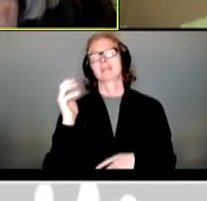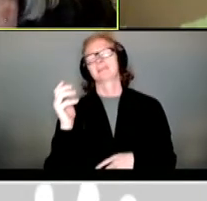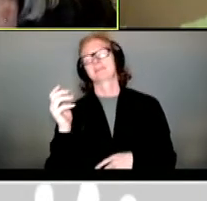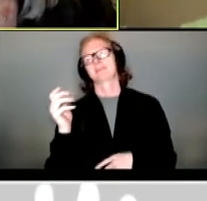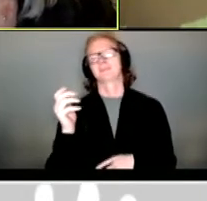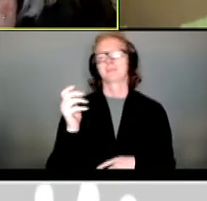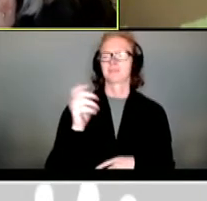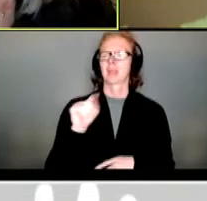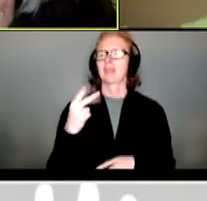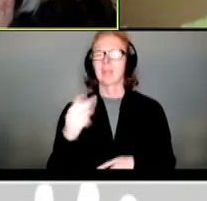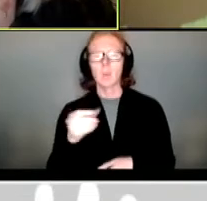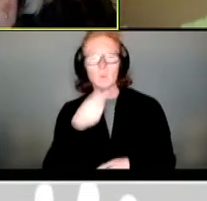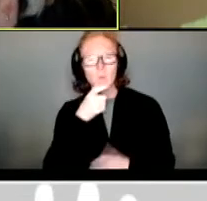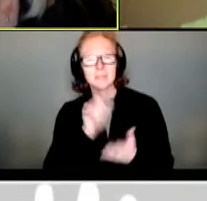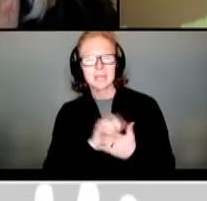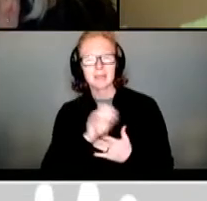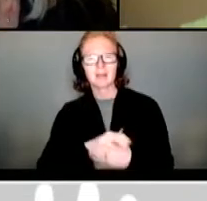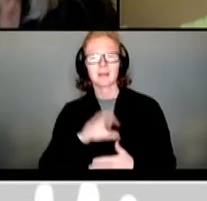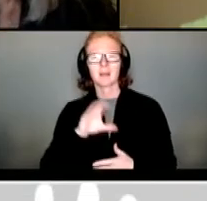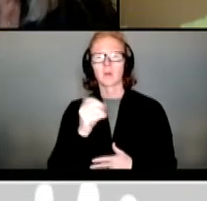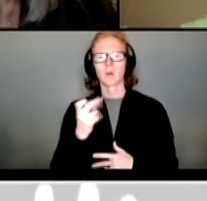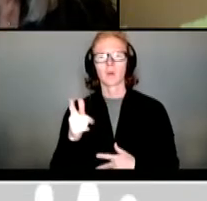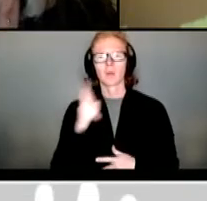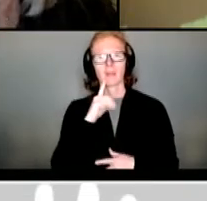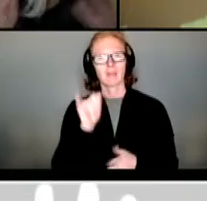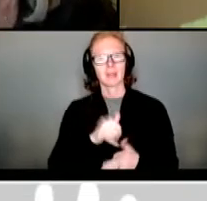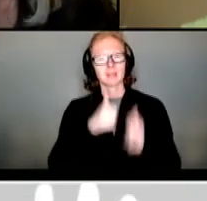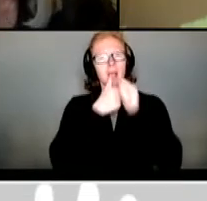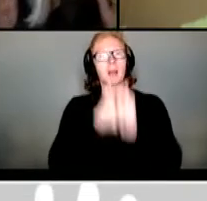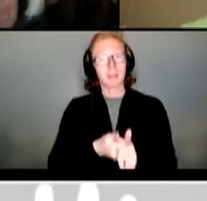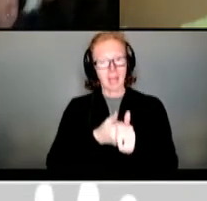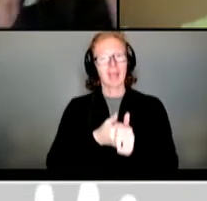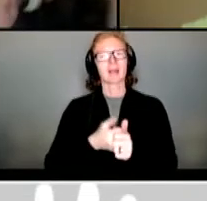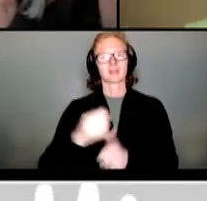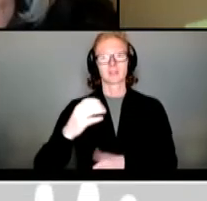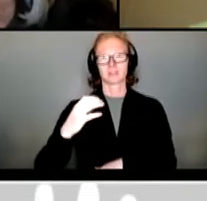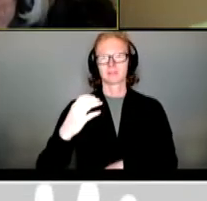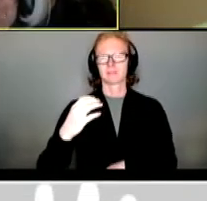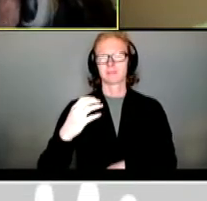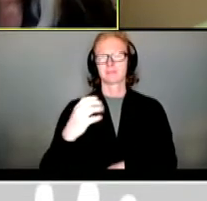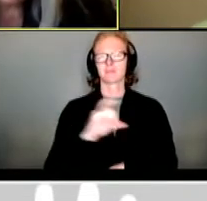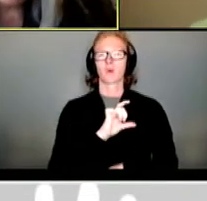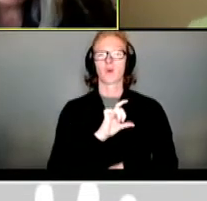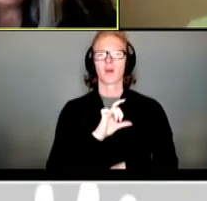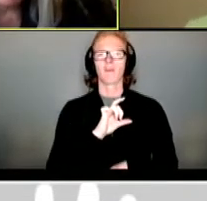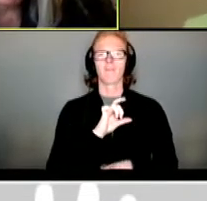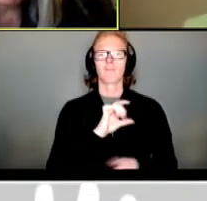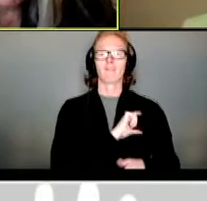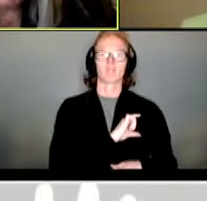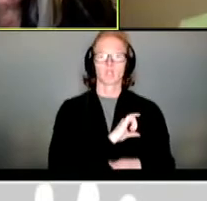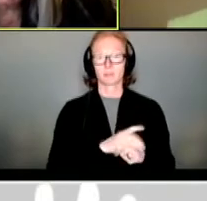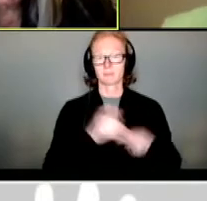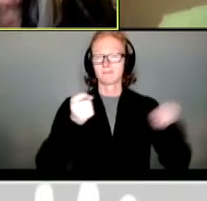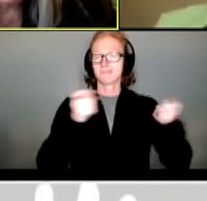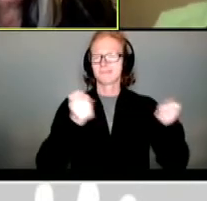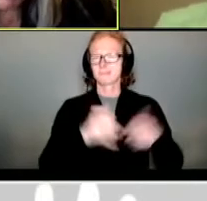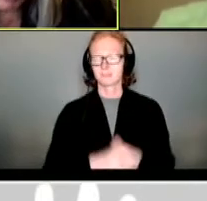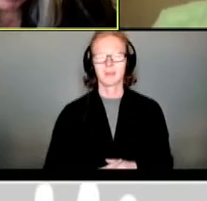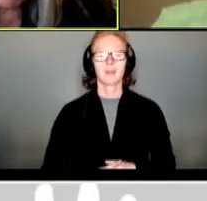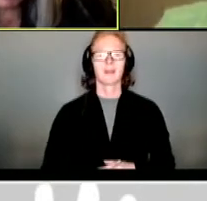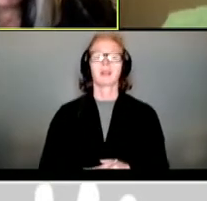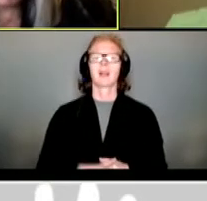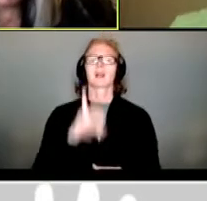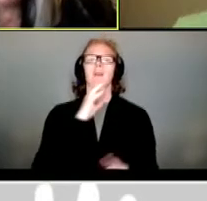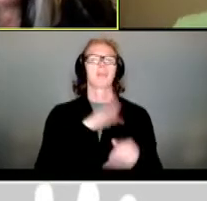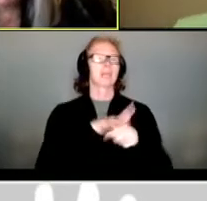Theo, help me. The COCOL, compliance officer. The compliance officer, thank you. We want to allow